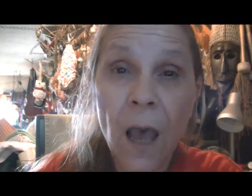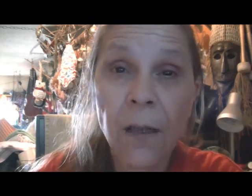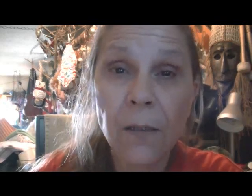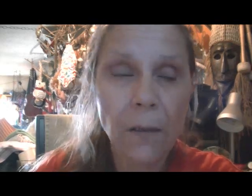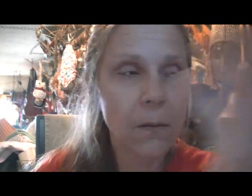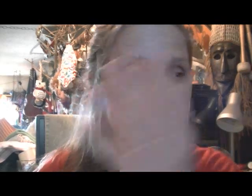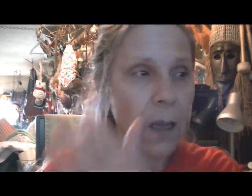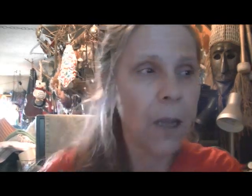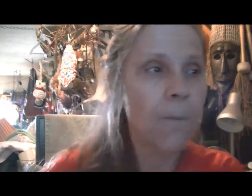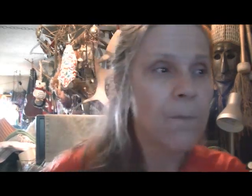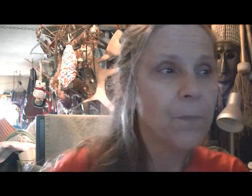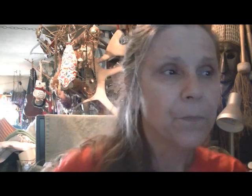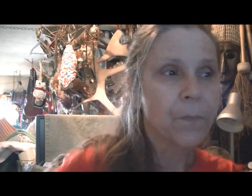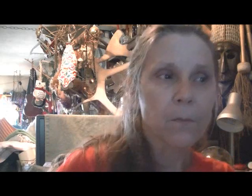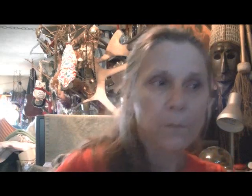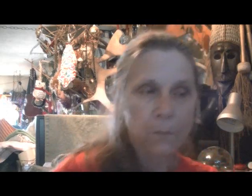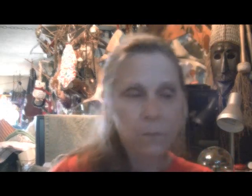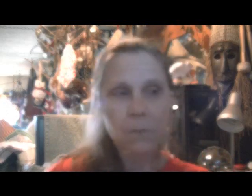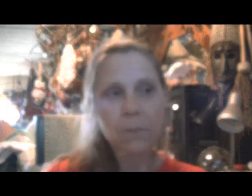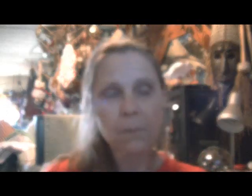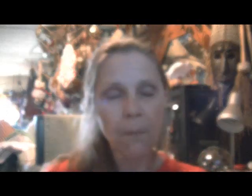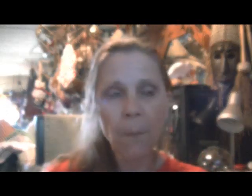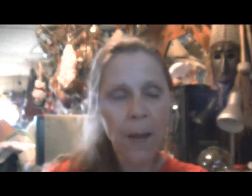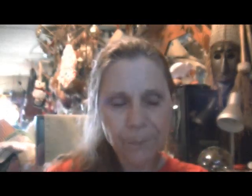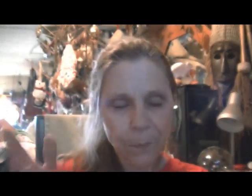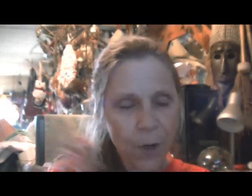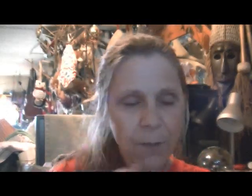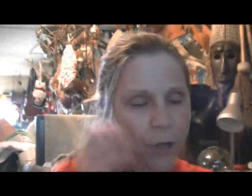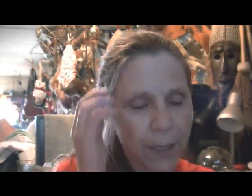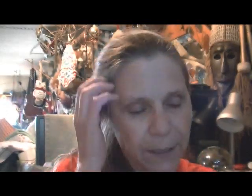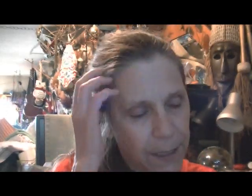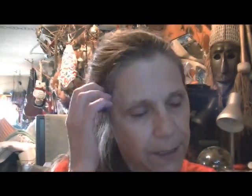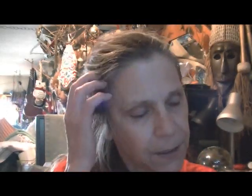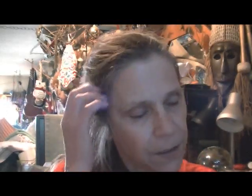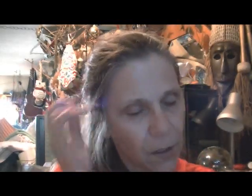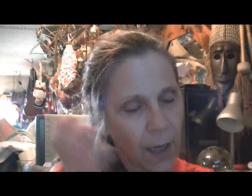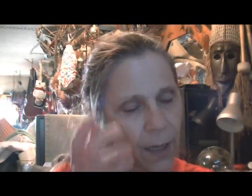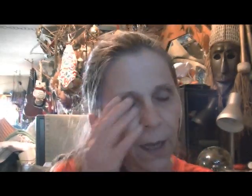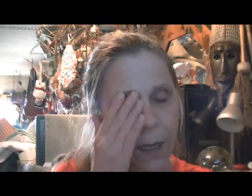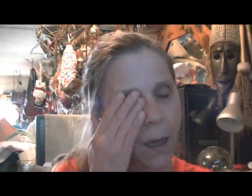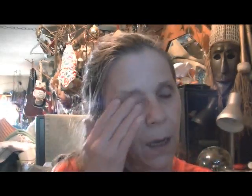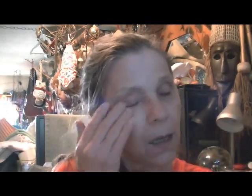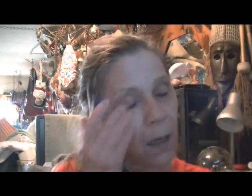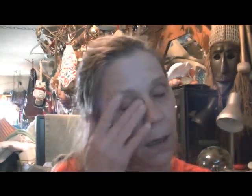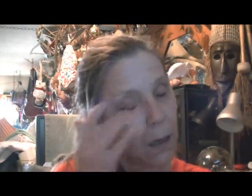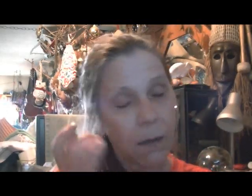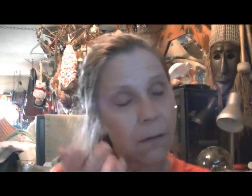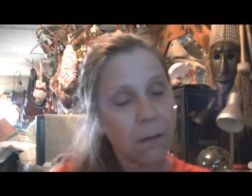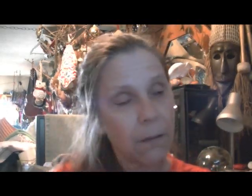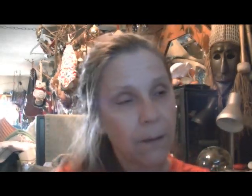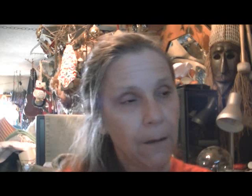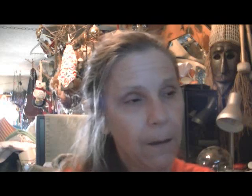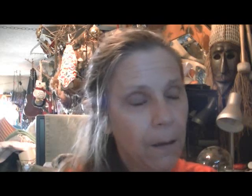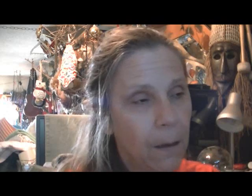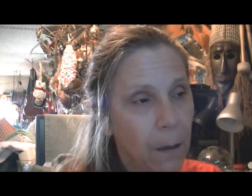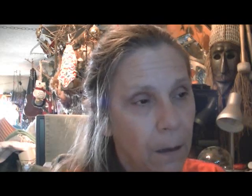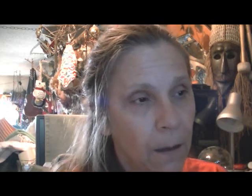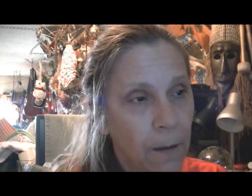skin a cat, okay? But what I'm trying to say is, you know,